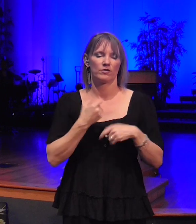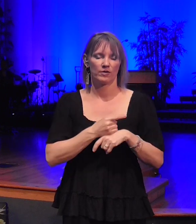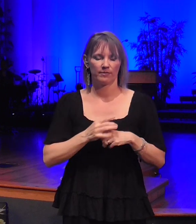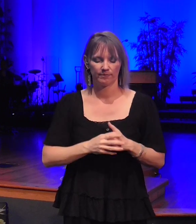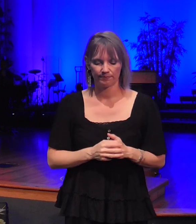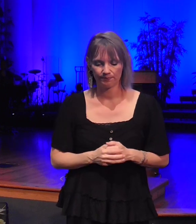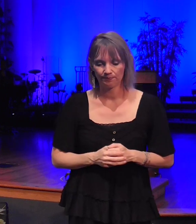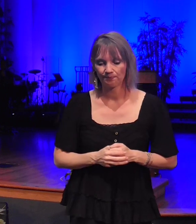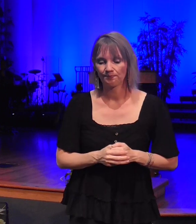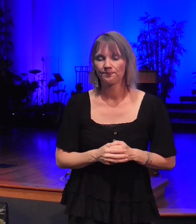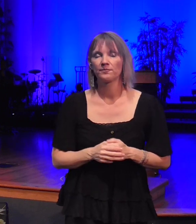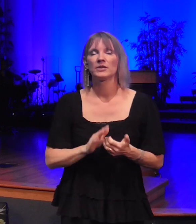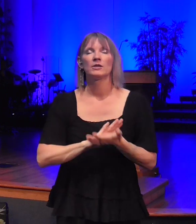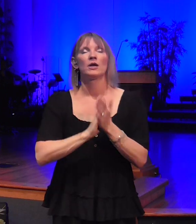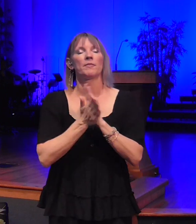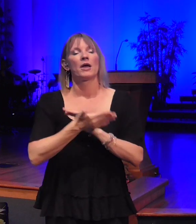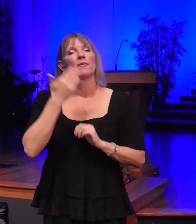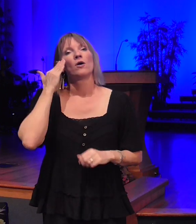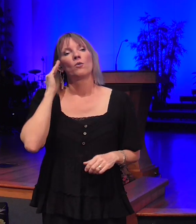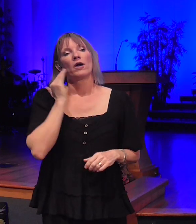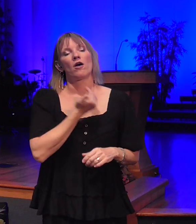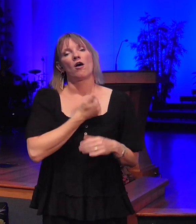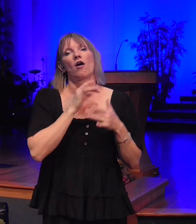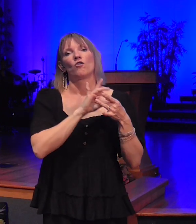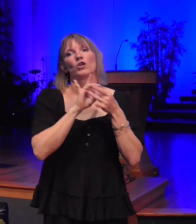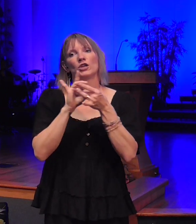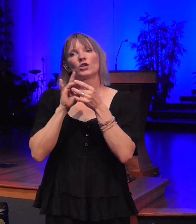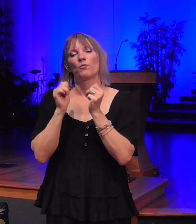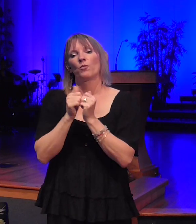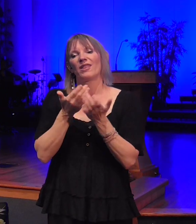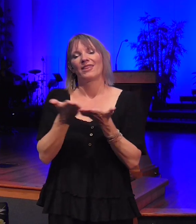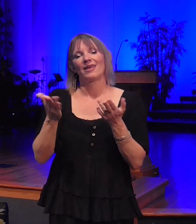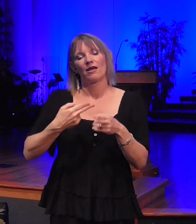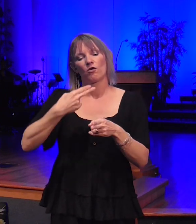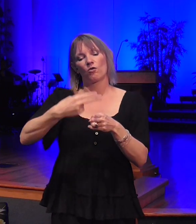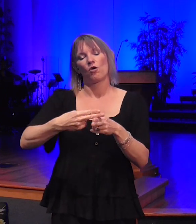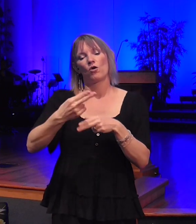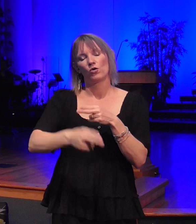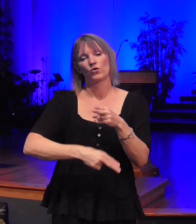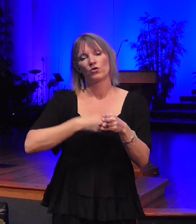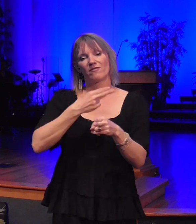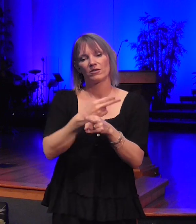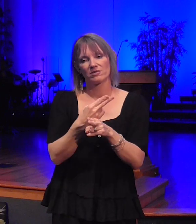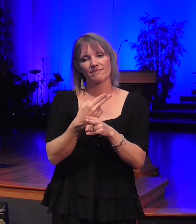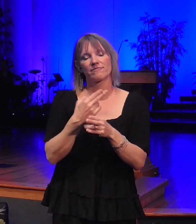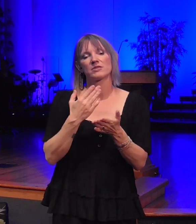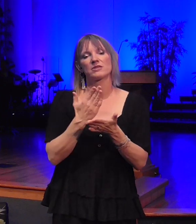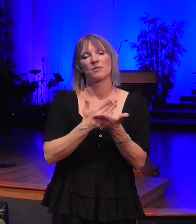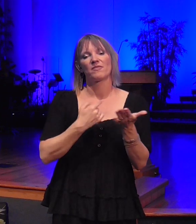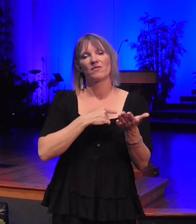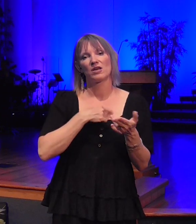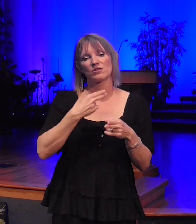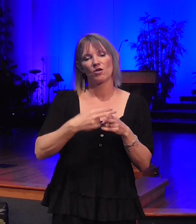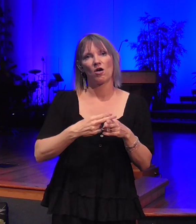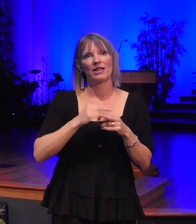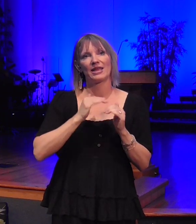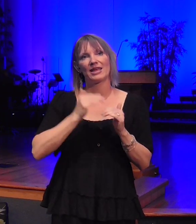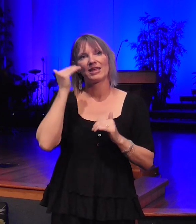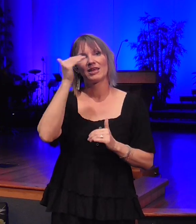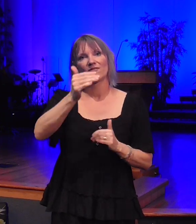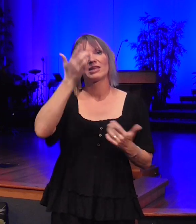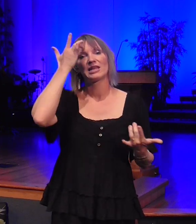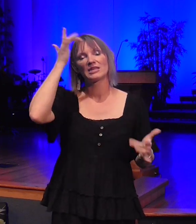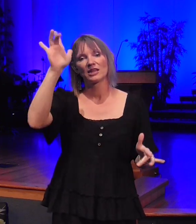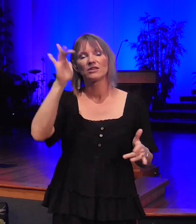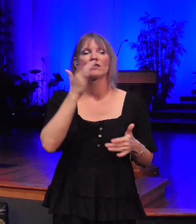But becoming aware of our relationship with this thing called universe, that some of us call infinite intelligence, some of us call God, some of us